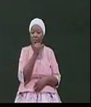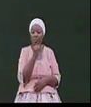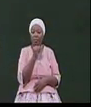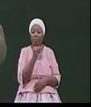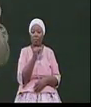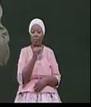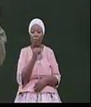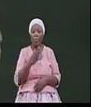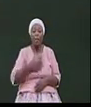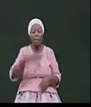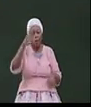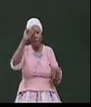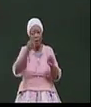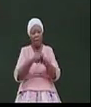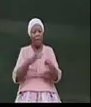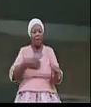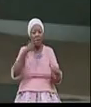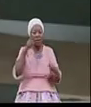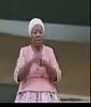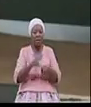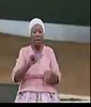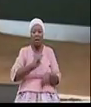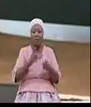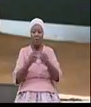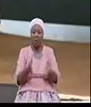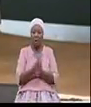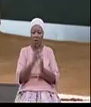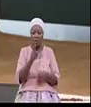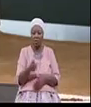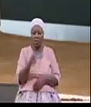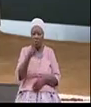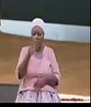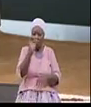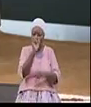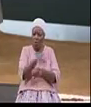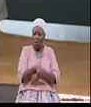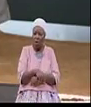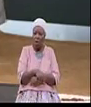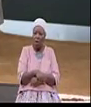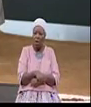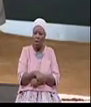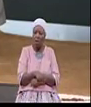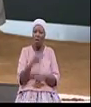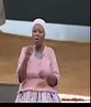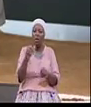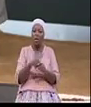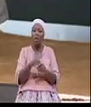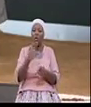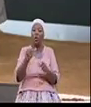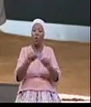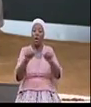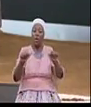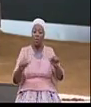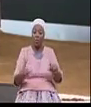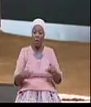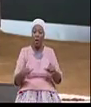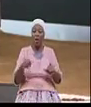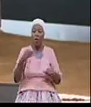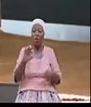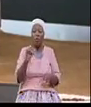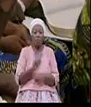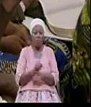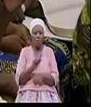My brother, my sister, I want to ask you, you conquer in your area of